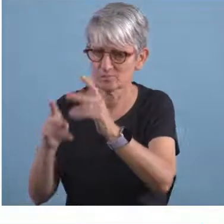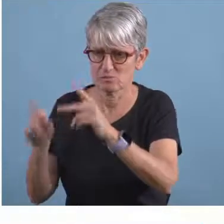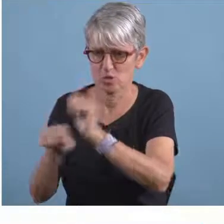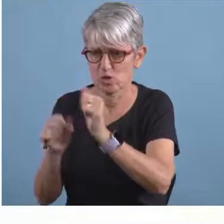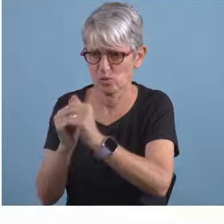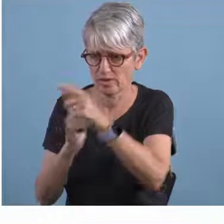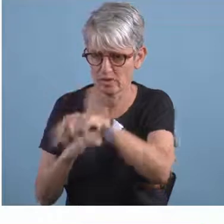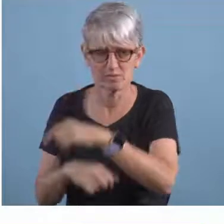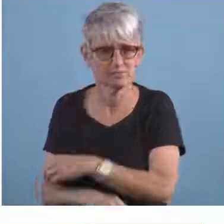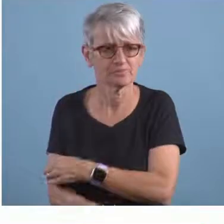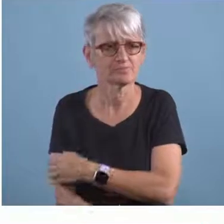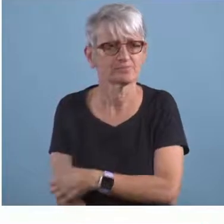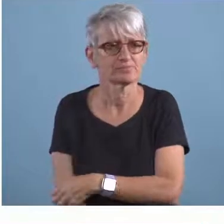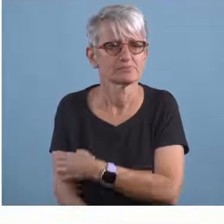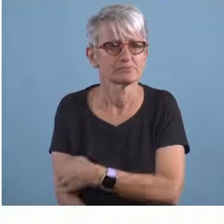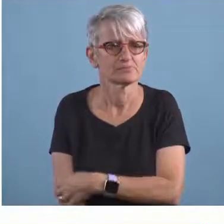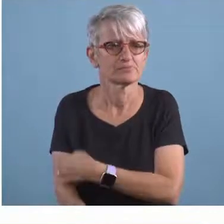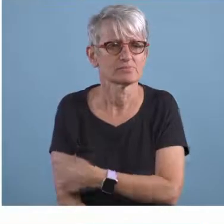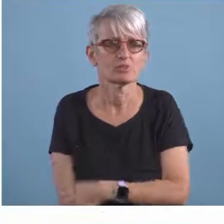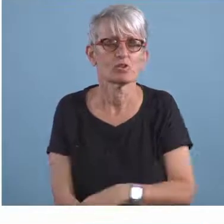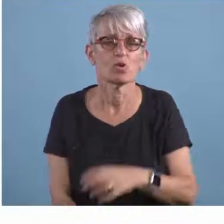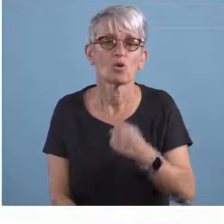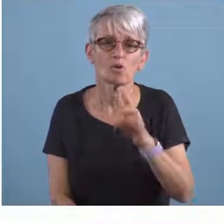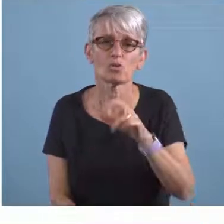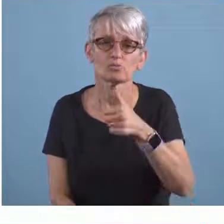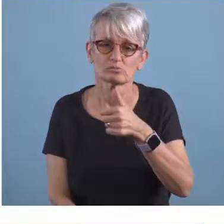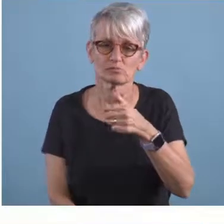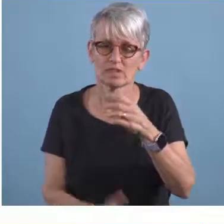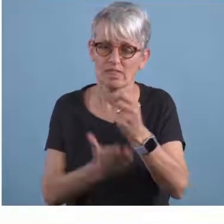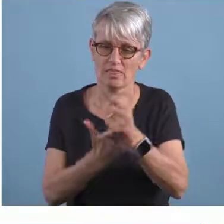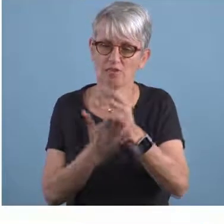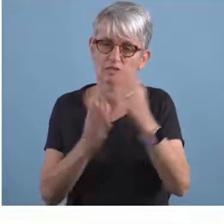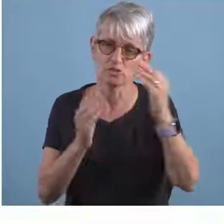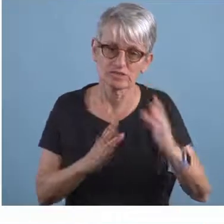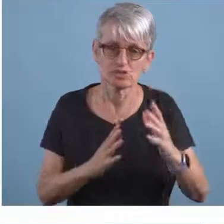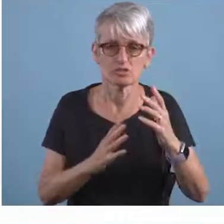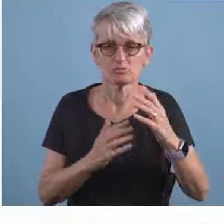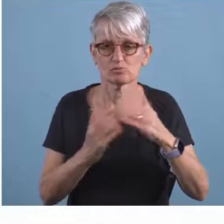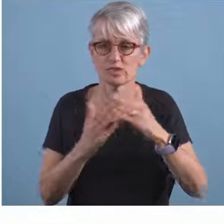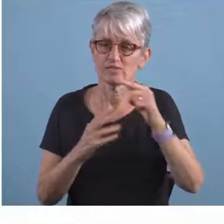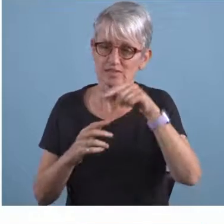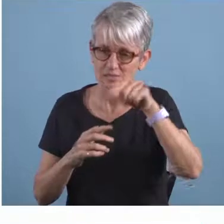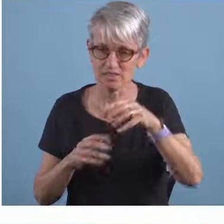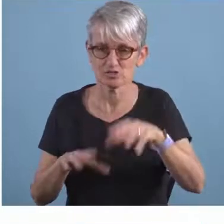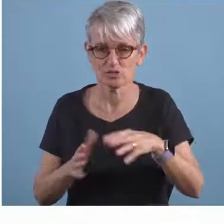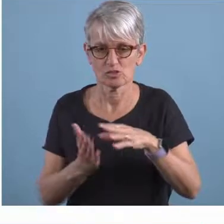Another fix is training, so that the teacher or